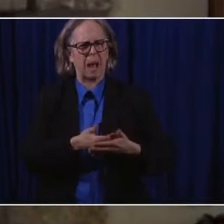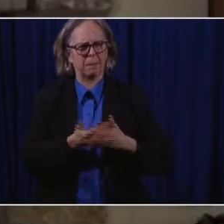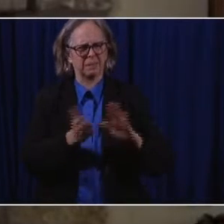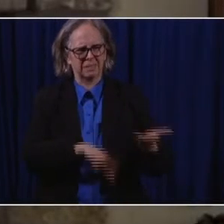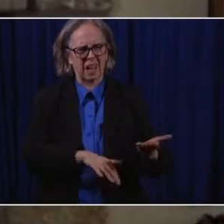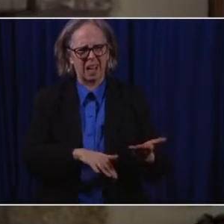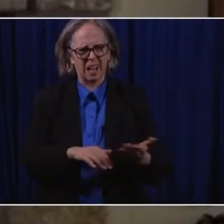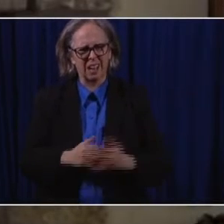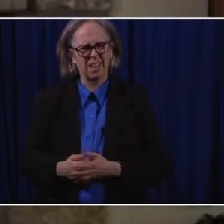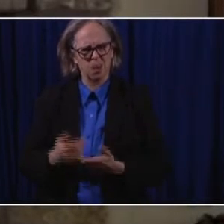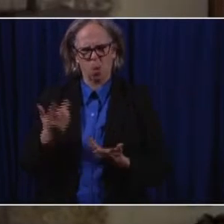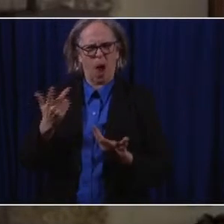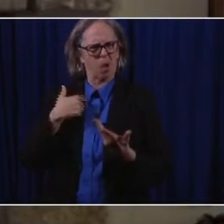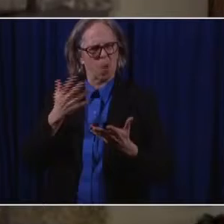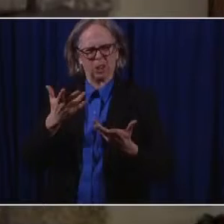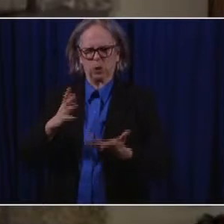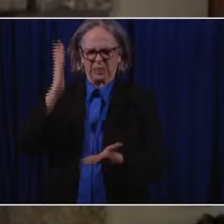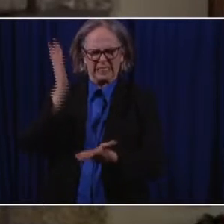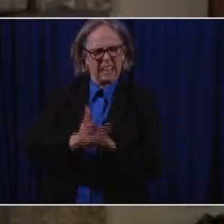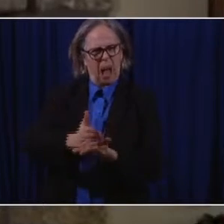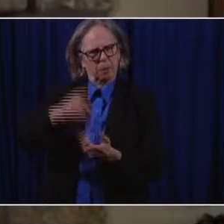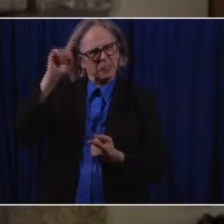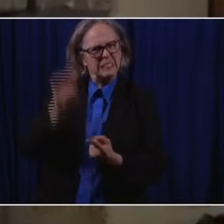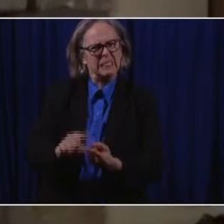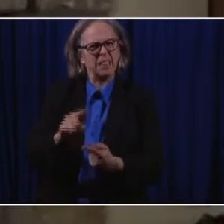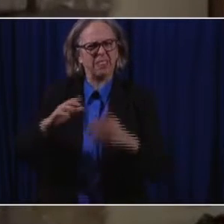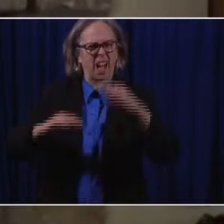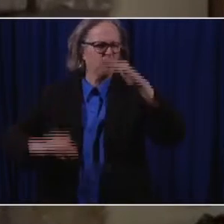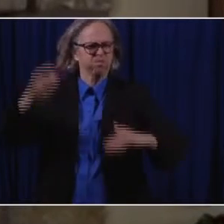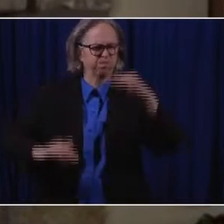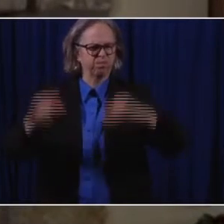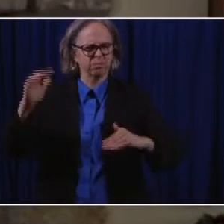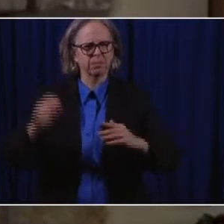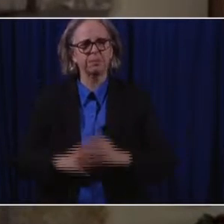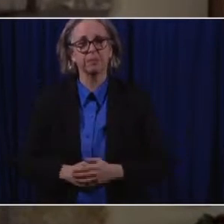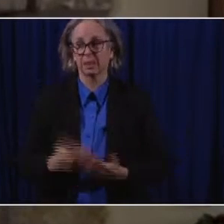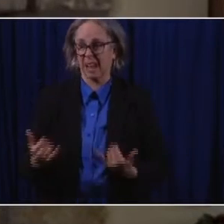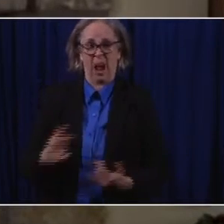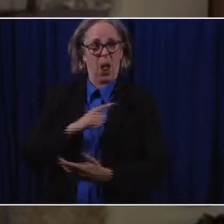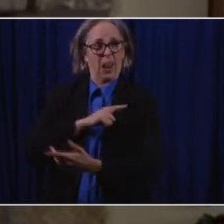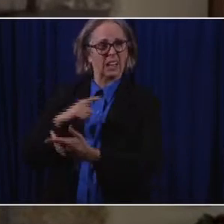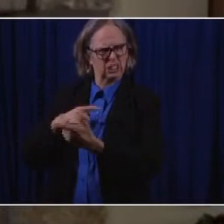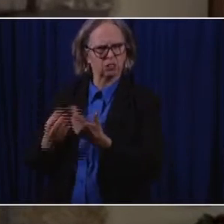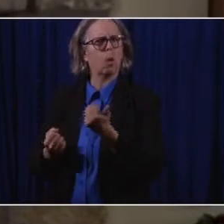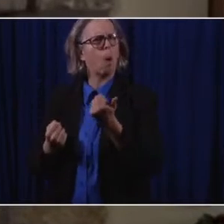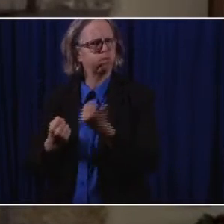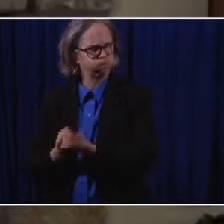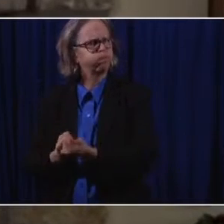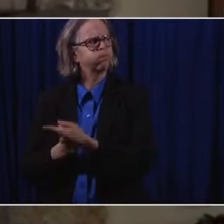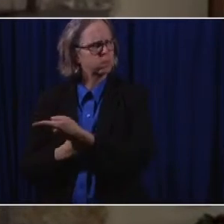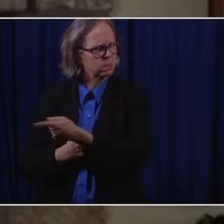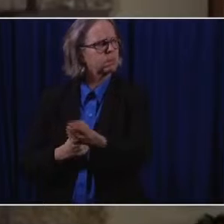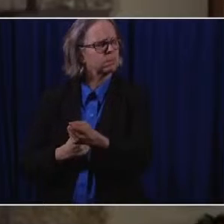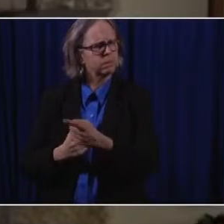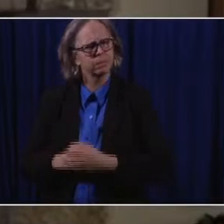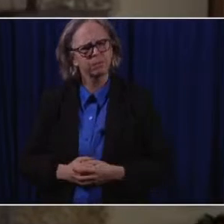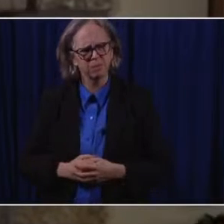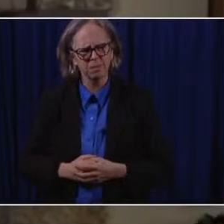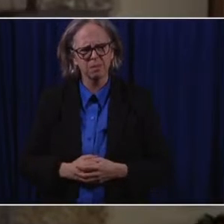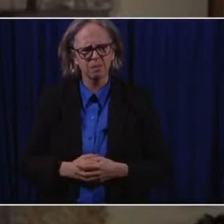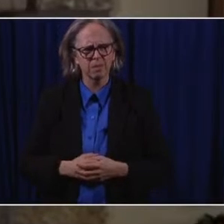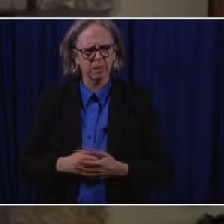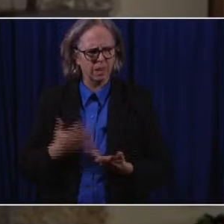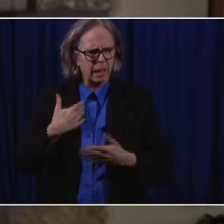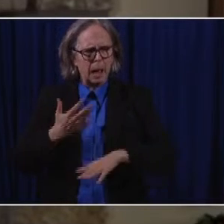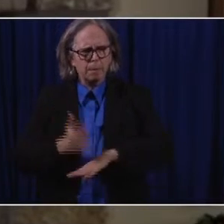who are fully on board for this, we've invested new resources into proven programs, such as evidence-based home visiting